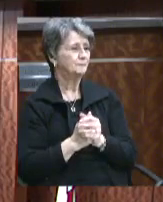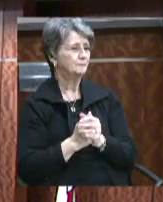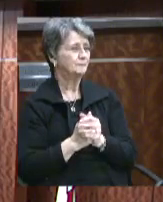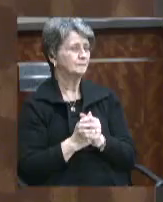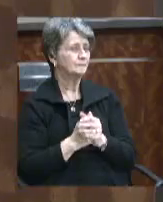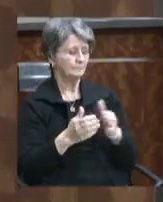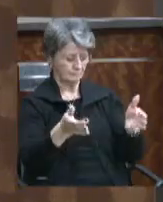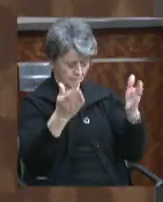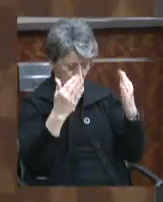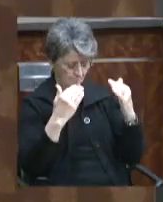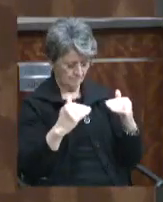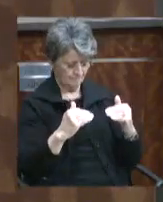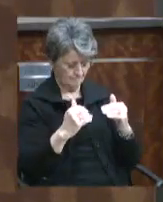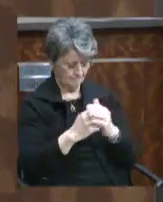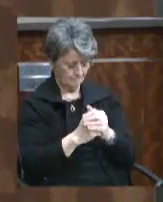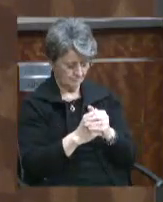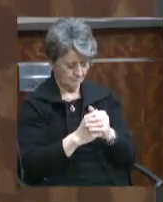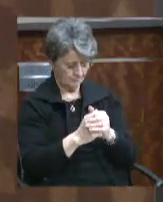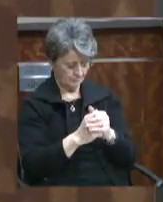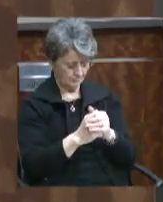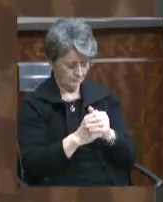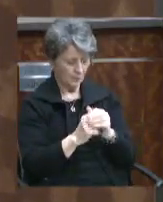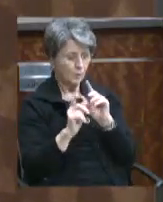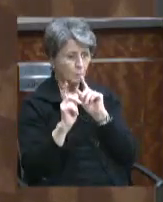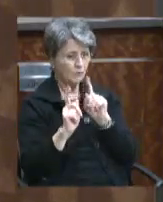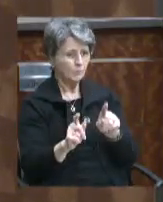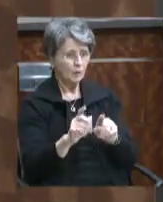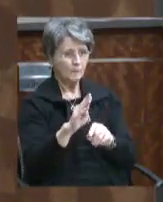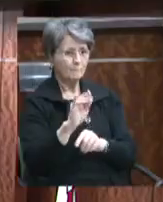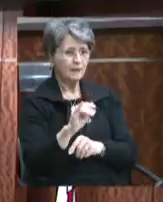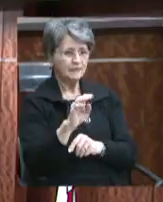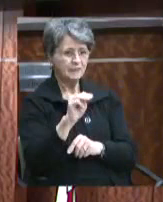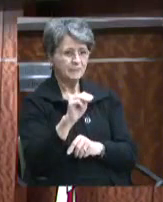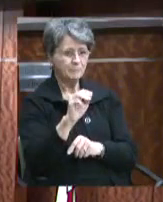Okay, move to the report by the mayor.